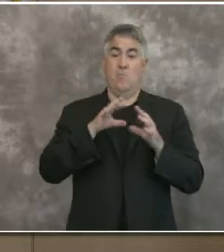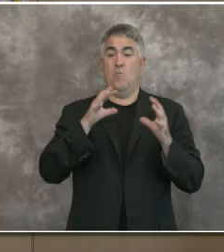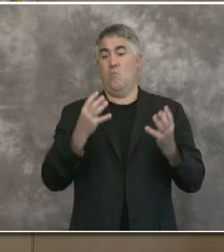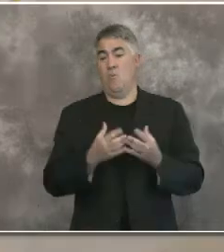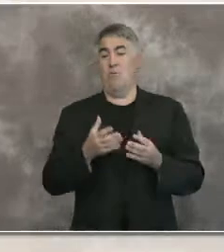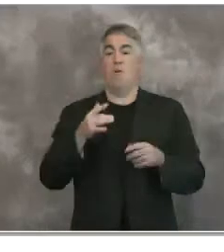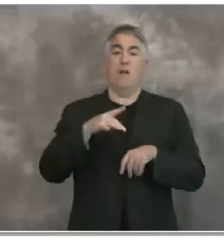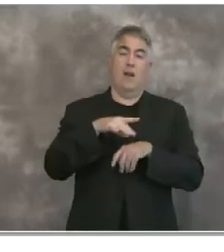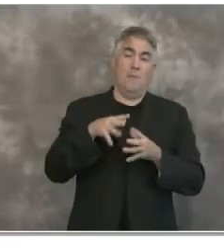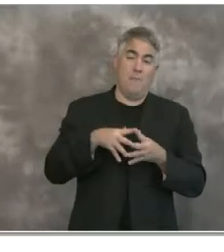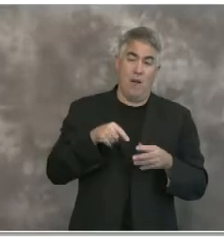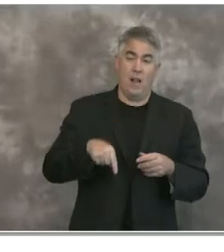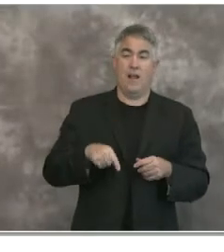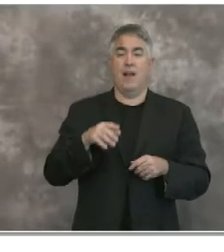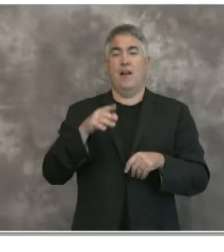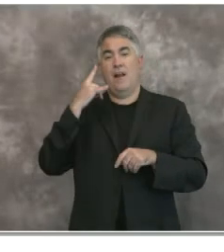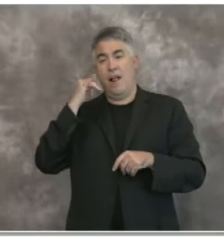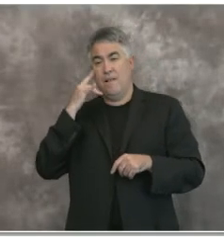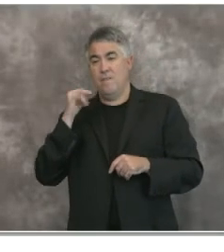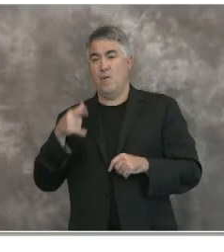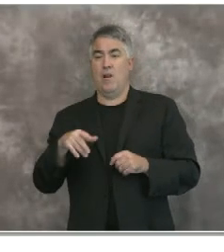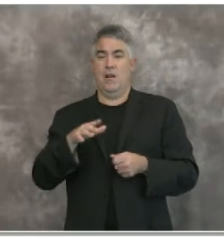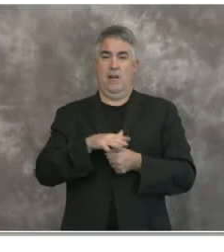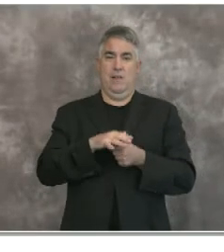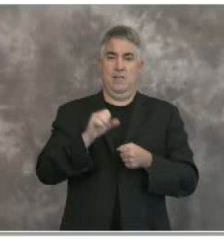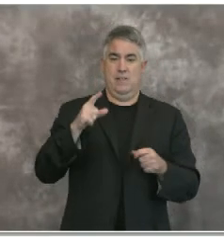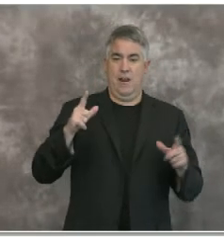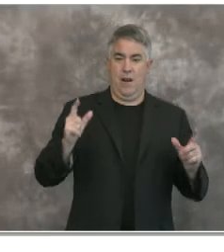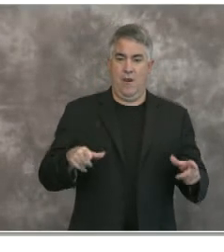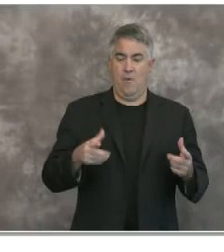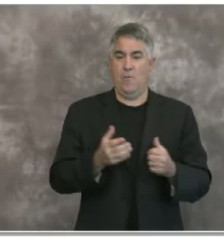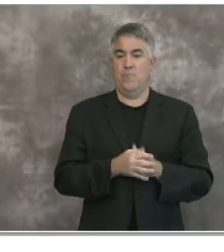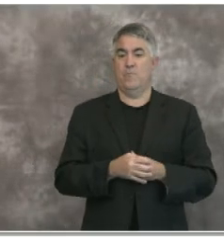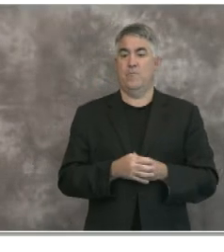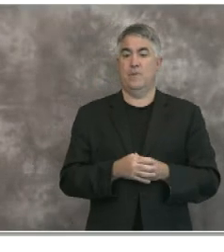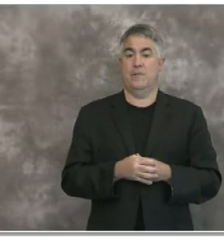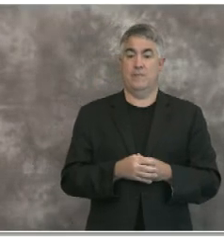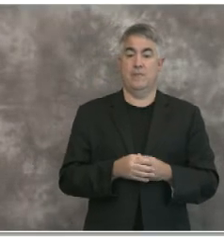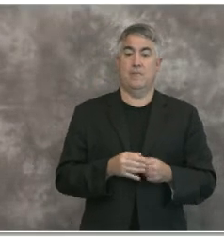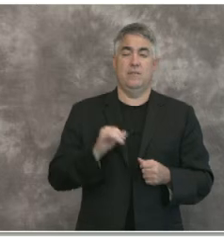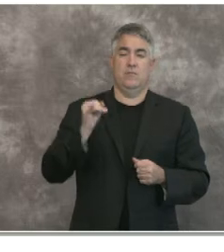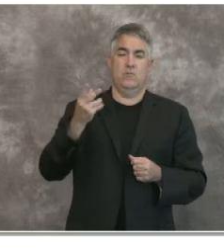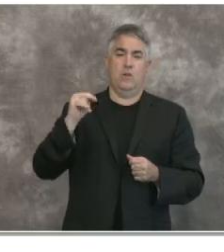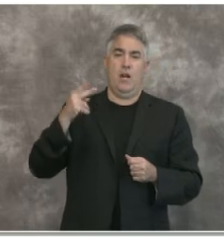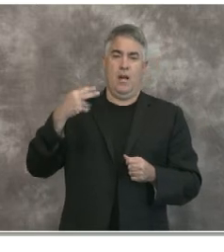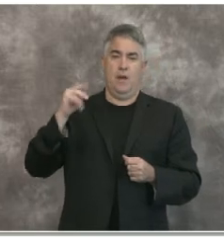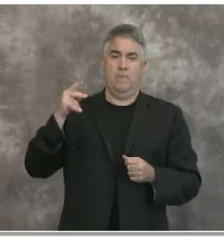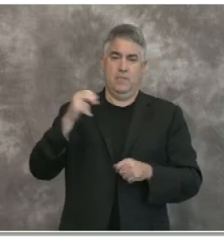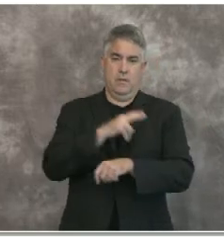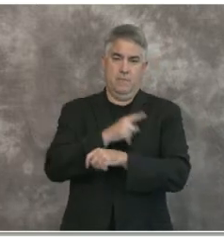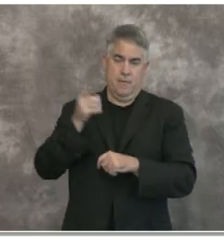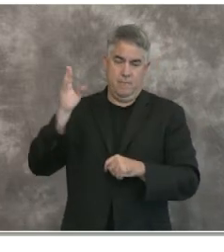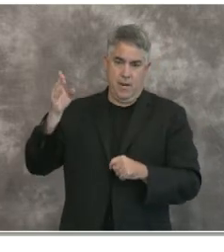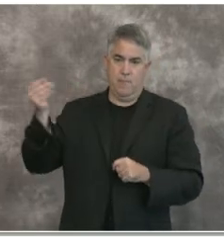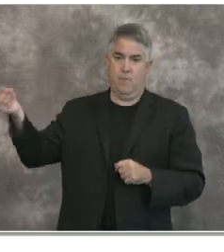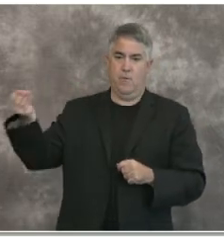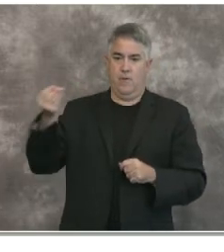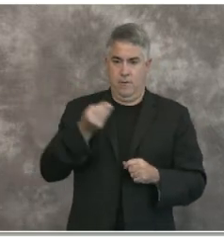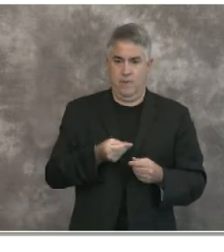for COVID-19 are based on data that we retrieve every day around noon from the Johns Hopkins